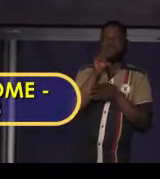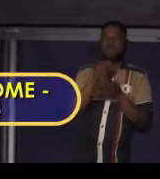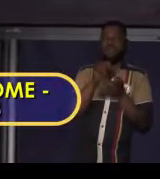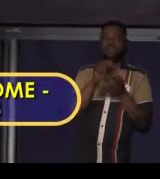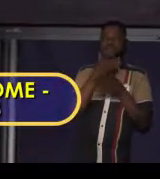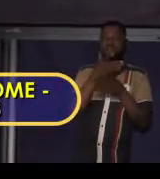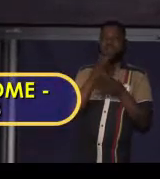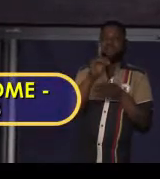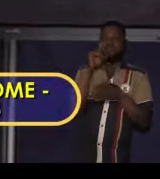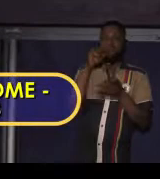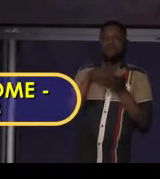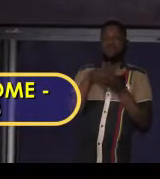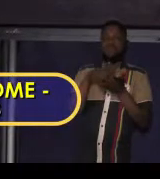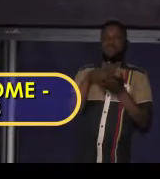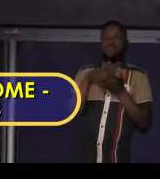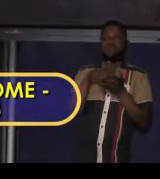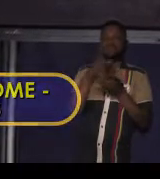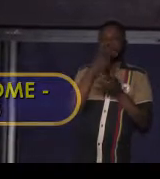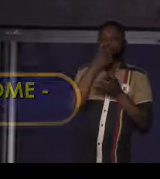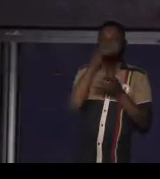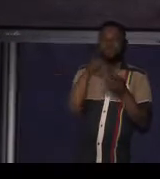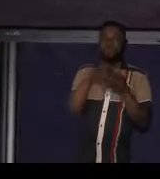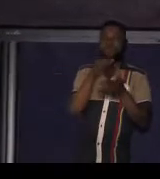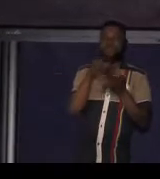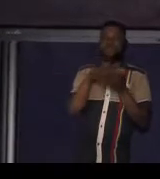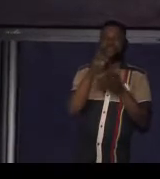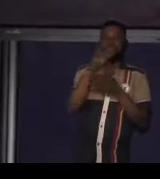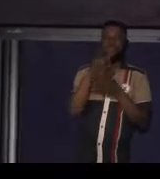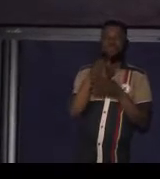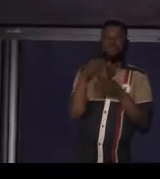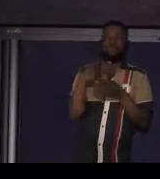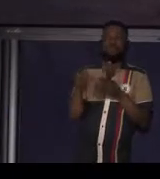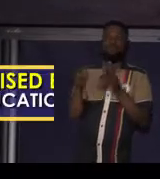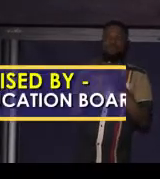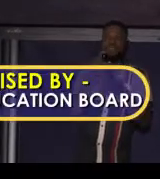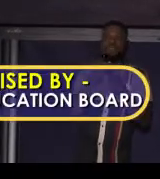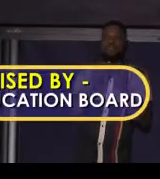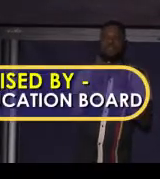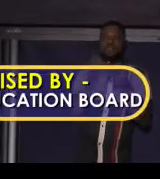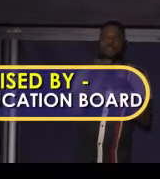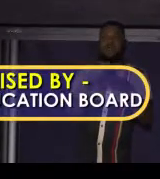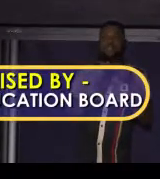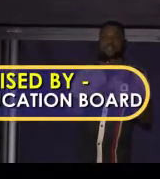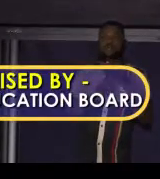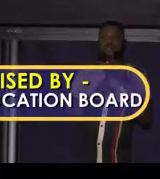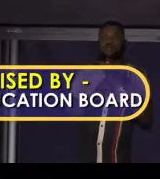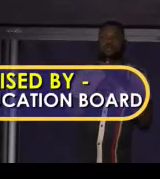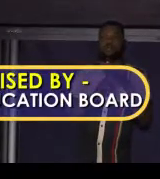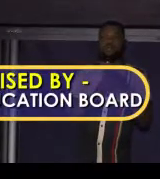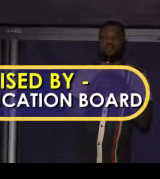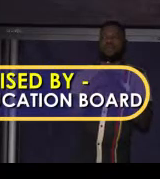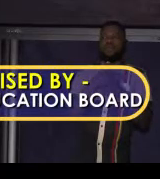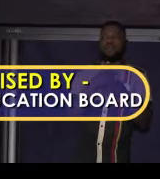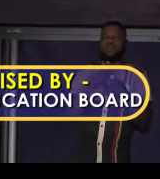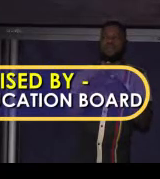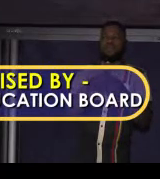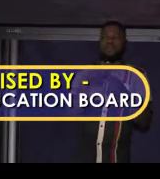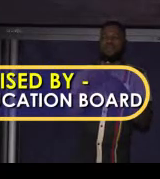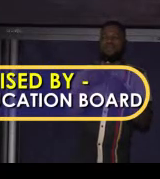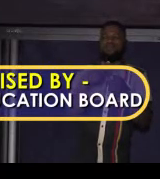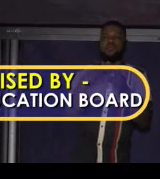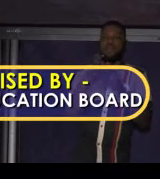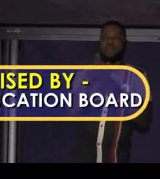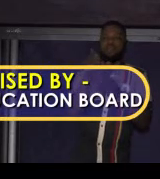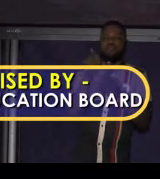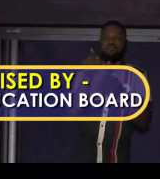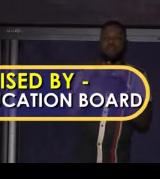1 liter. So, 18,000 centimeter cubes will be, well, 18,000 divided by 1,000, because in this ratio, we put the bigger one